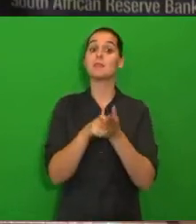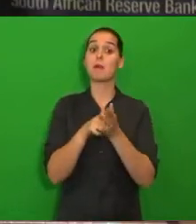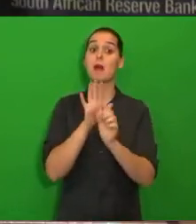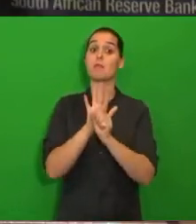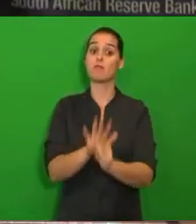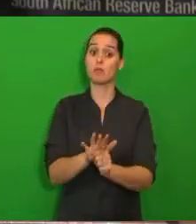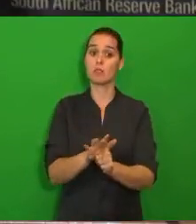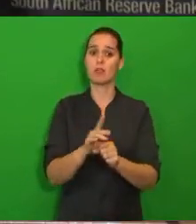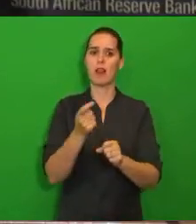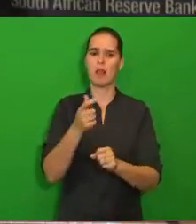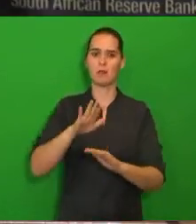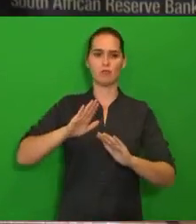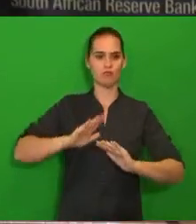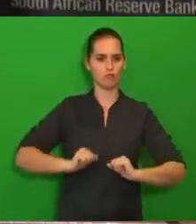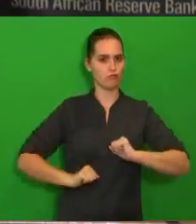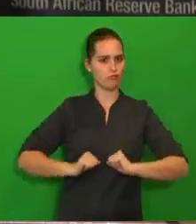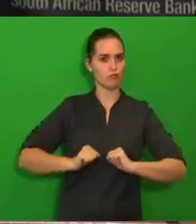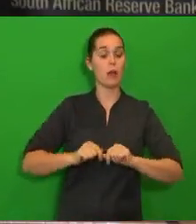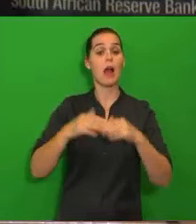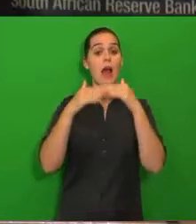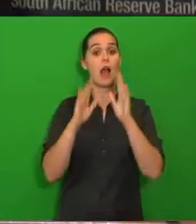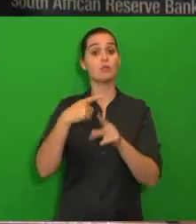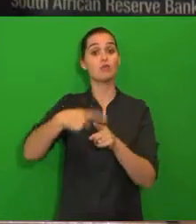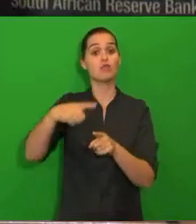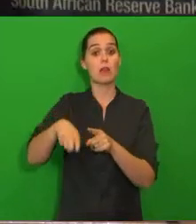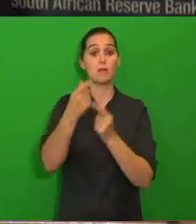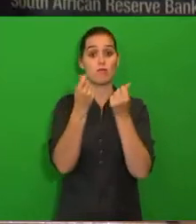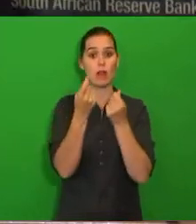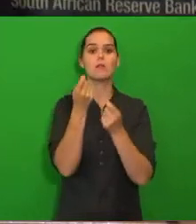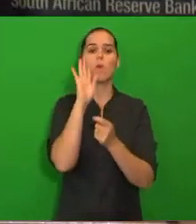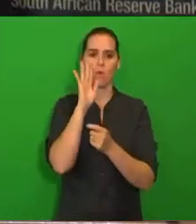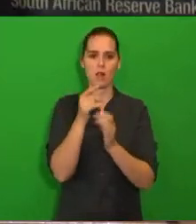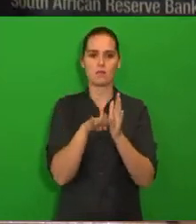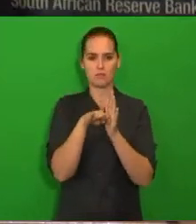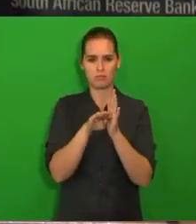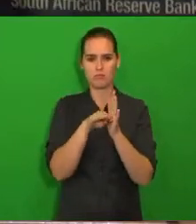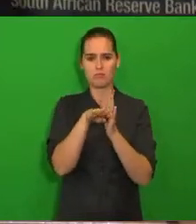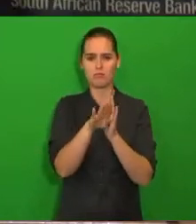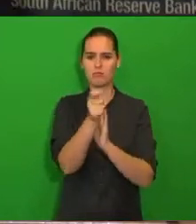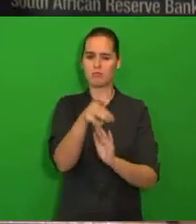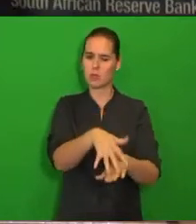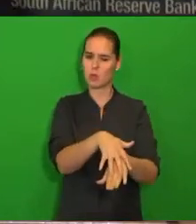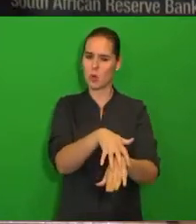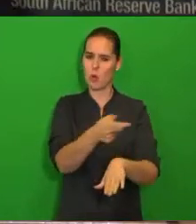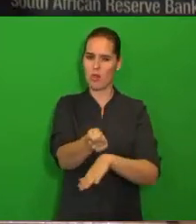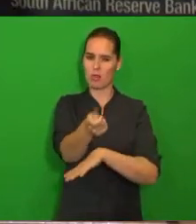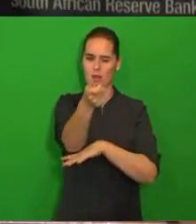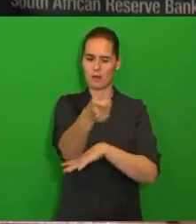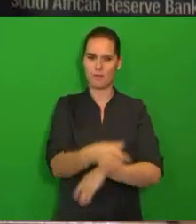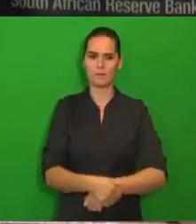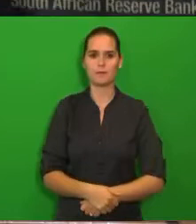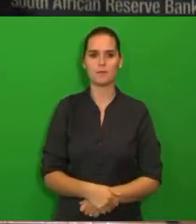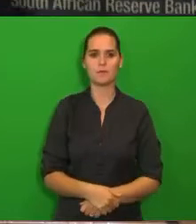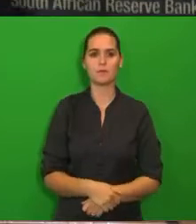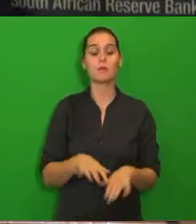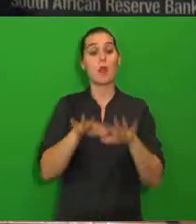subdued, and house rental prices are expected to increase at only moderate rates.